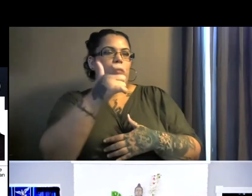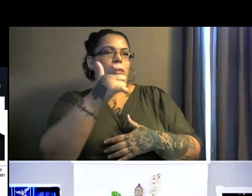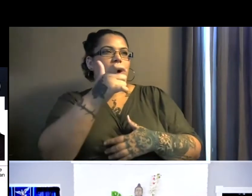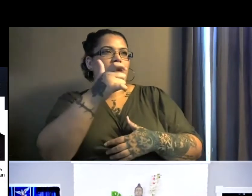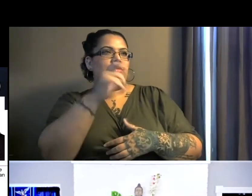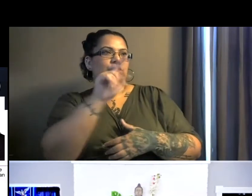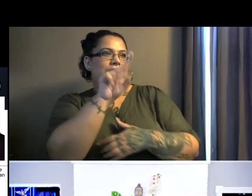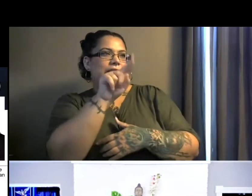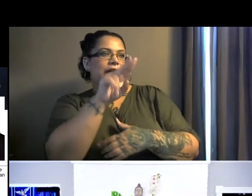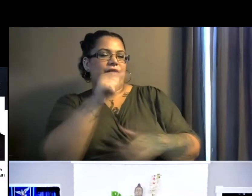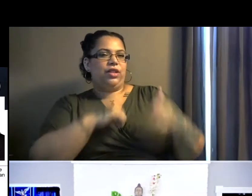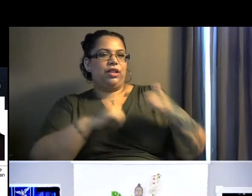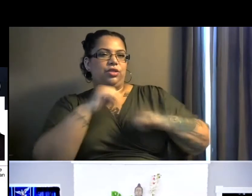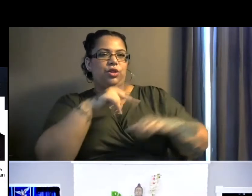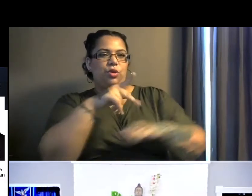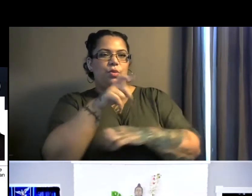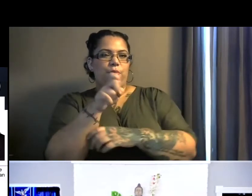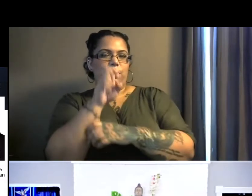Perry Mason,